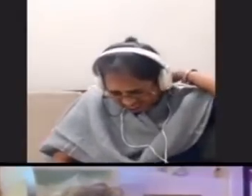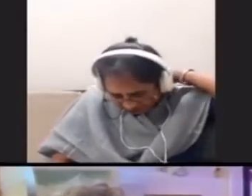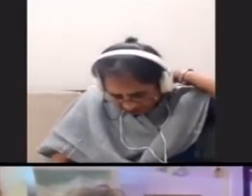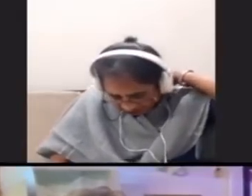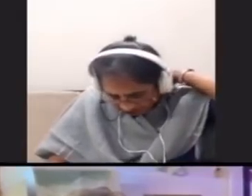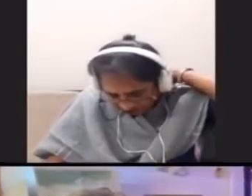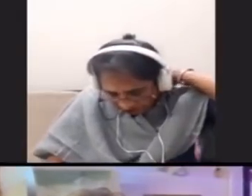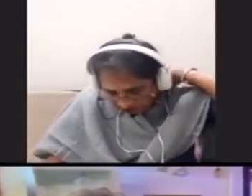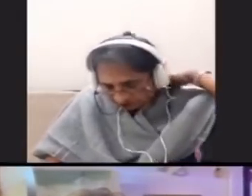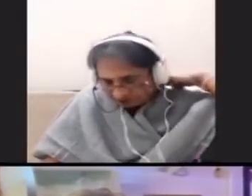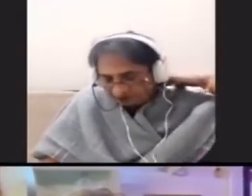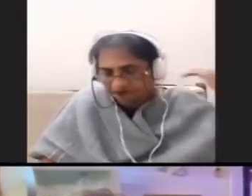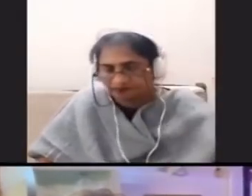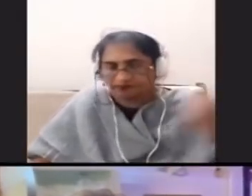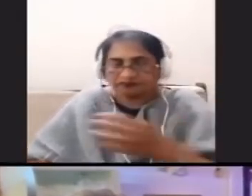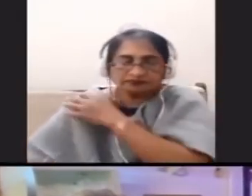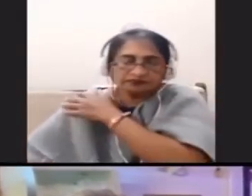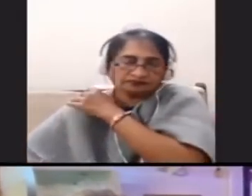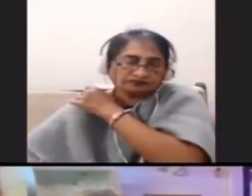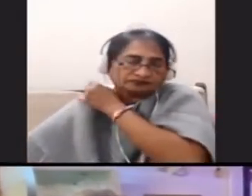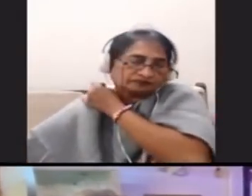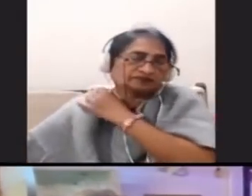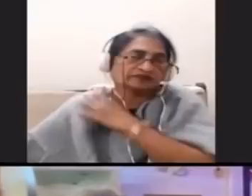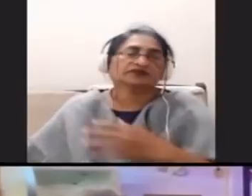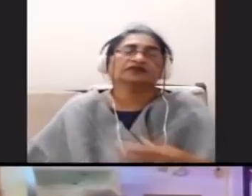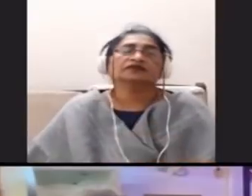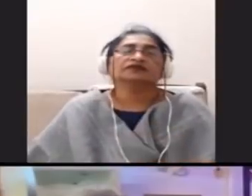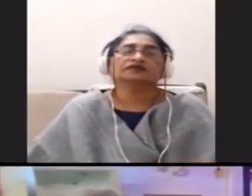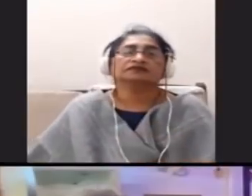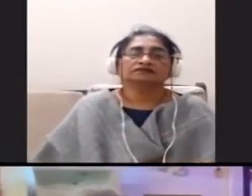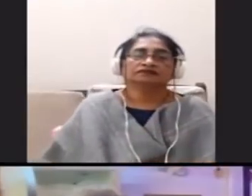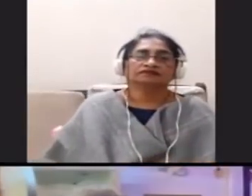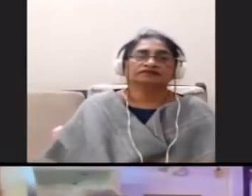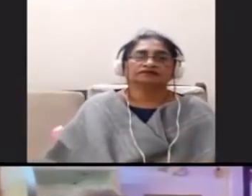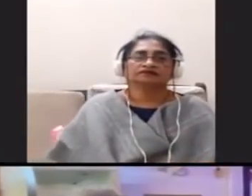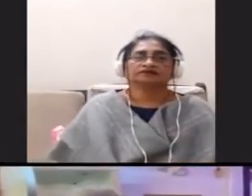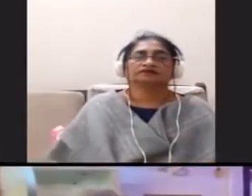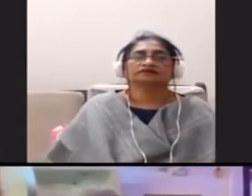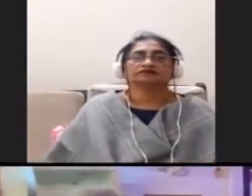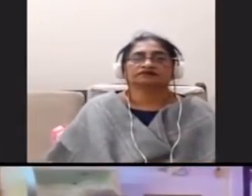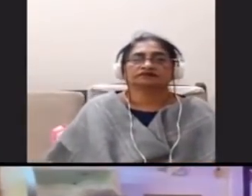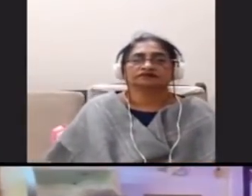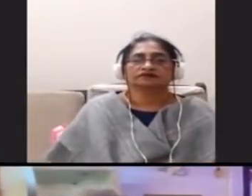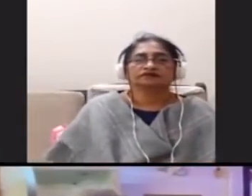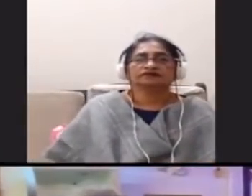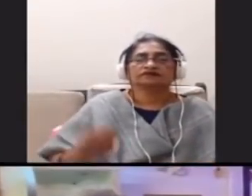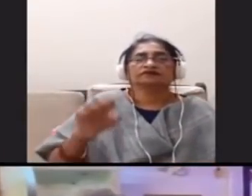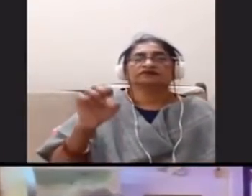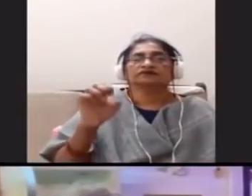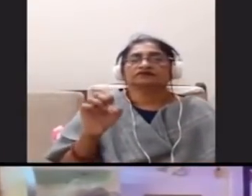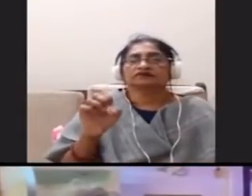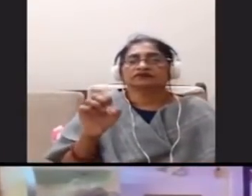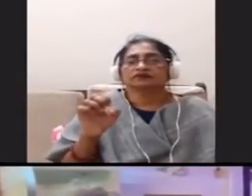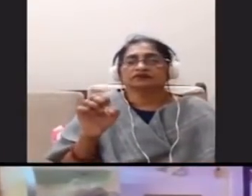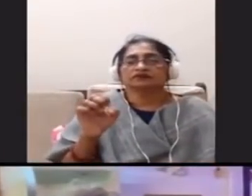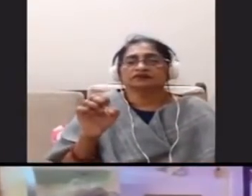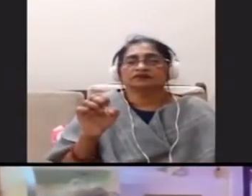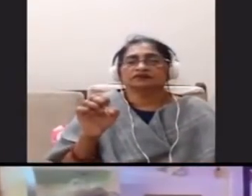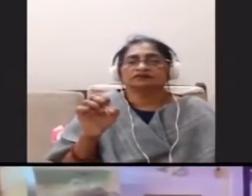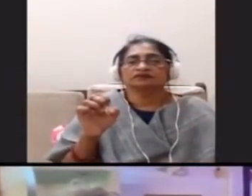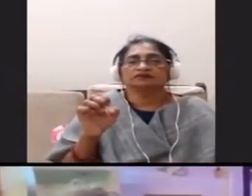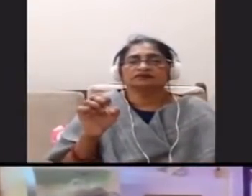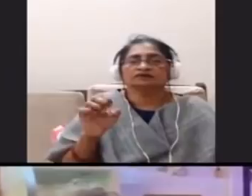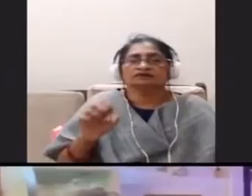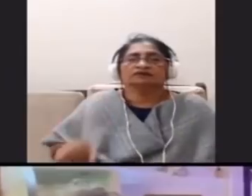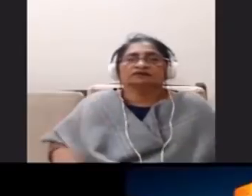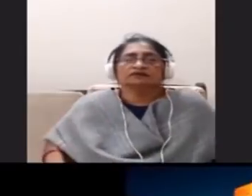So I just admitted Council Member Engler from Thousand Oaks, California. Welcome,